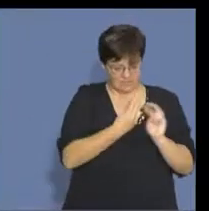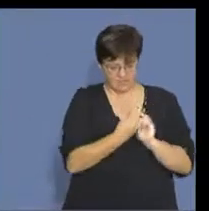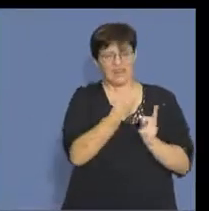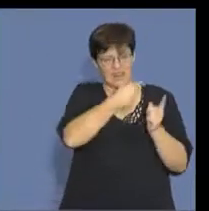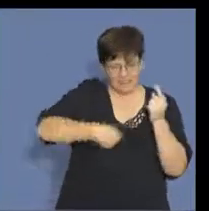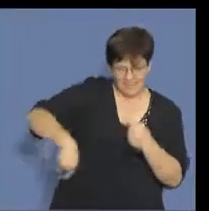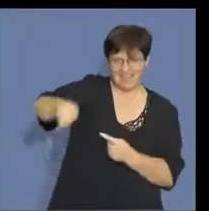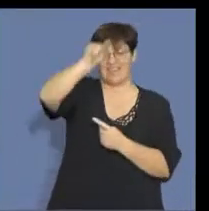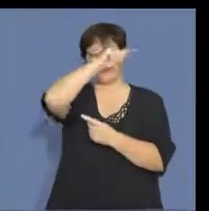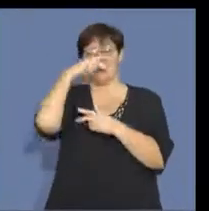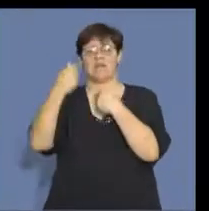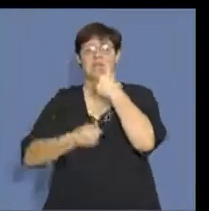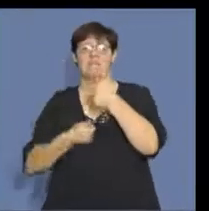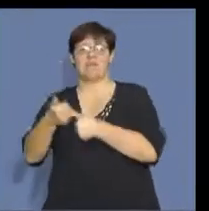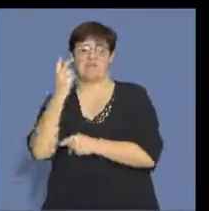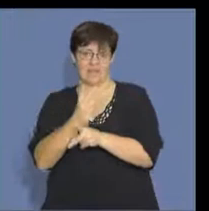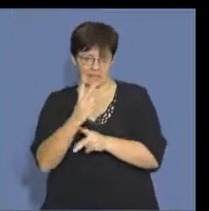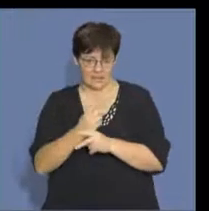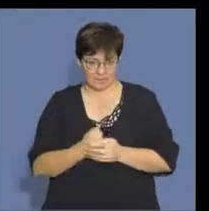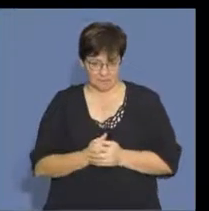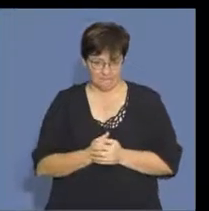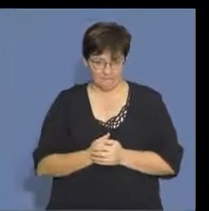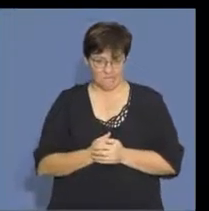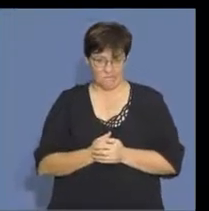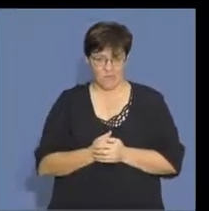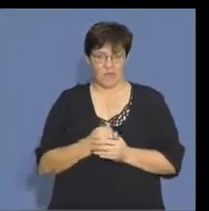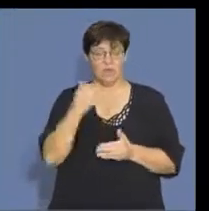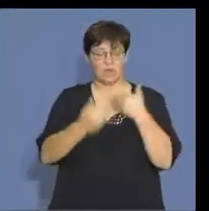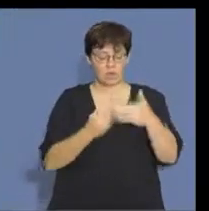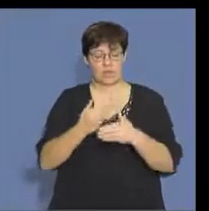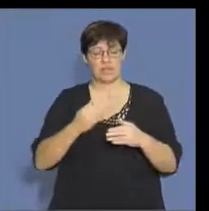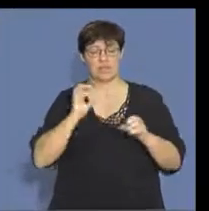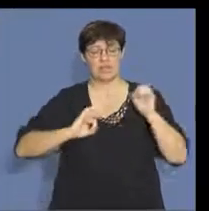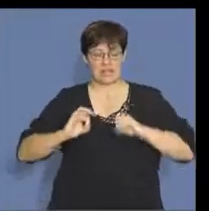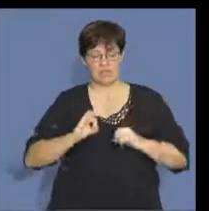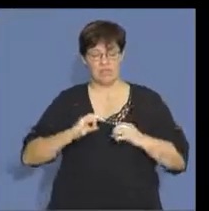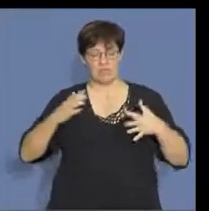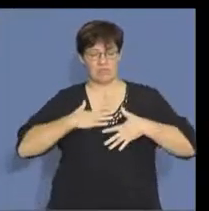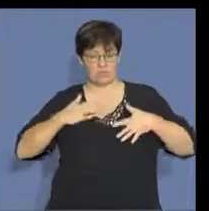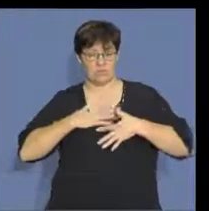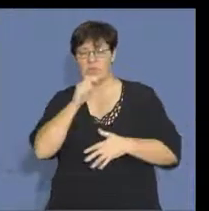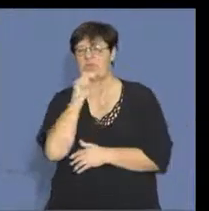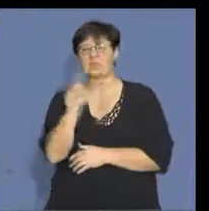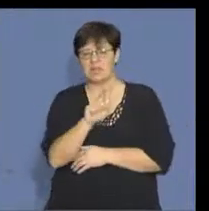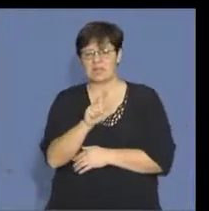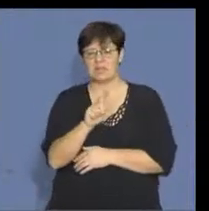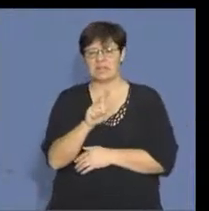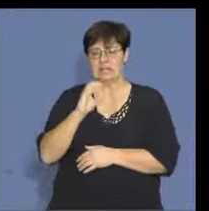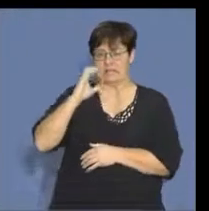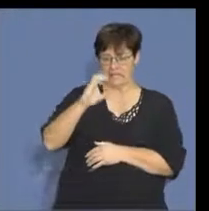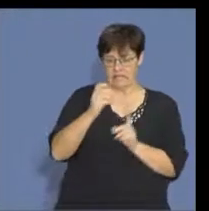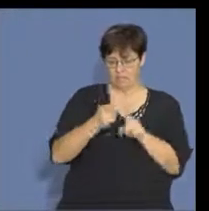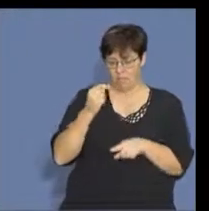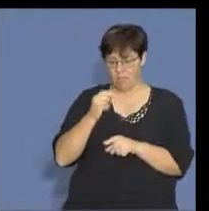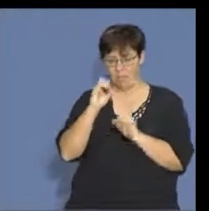the atmosphere. So again, the process of cellular respiration uses the carbon from the